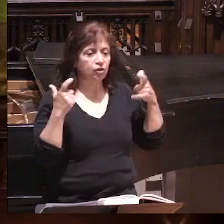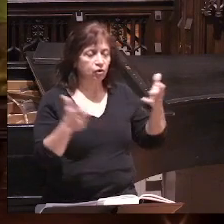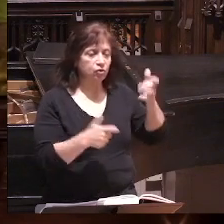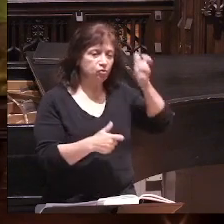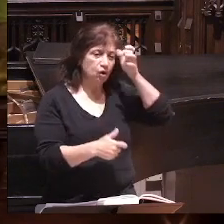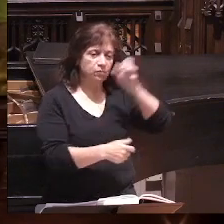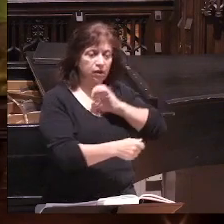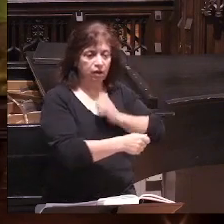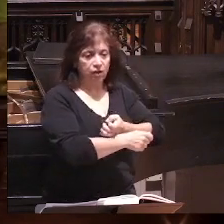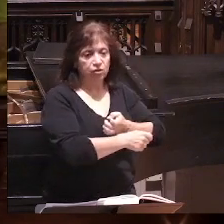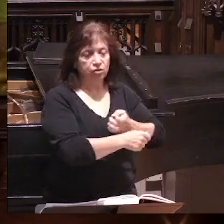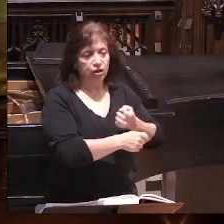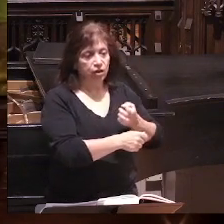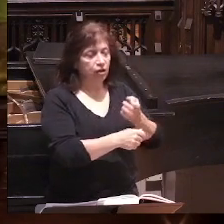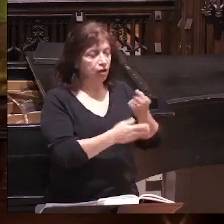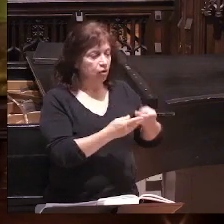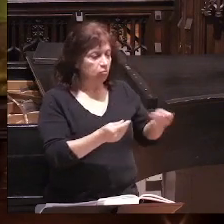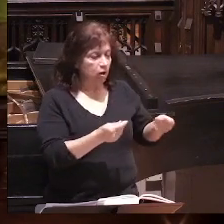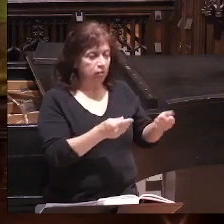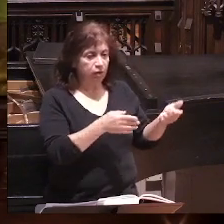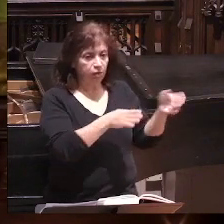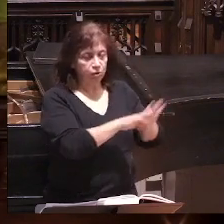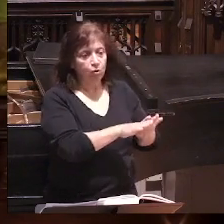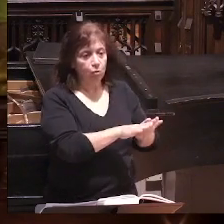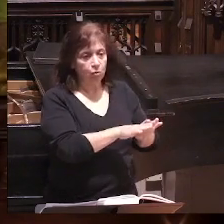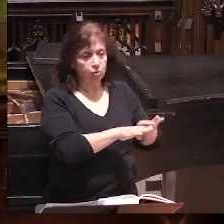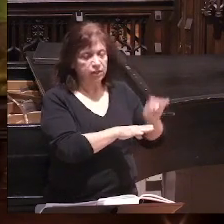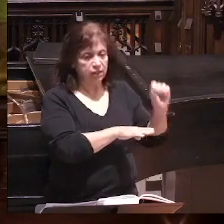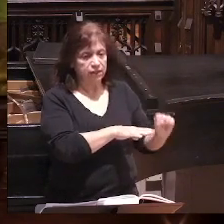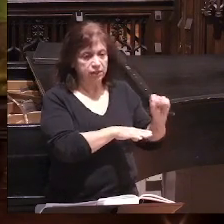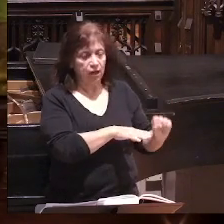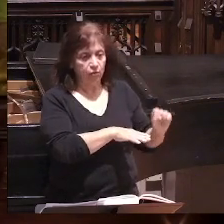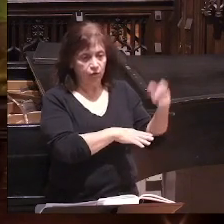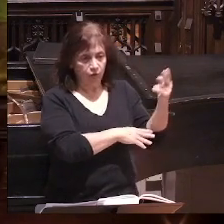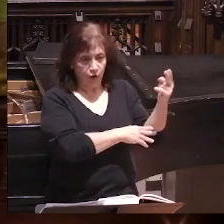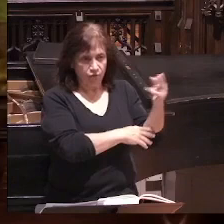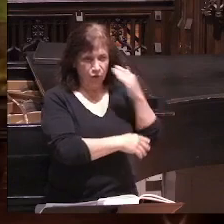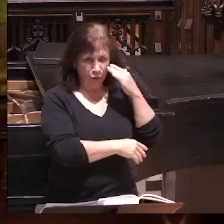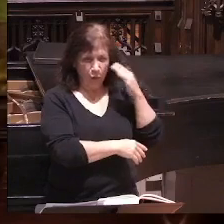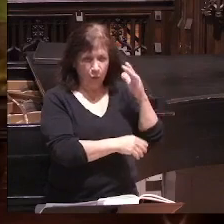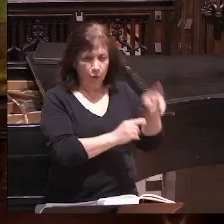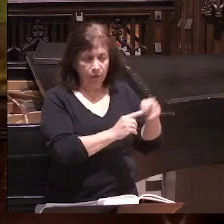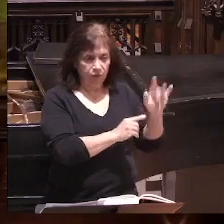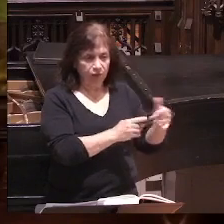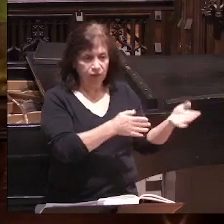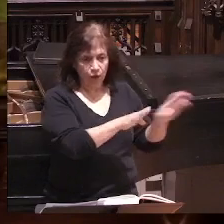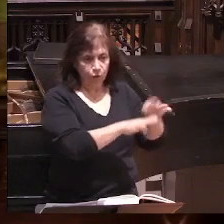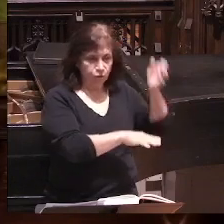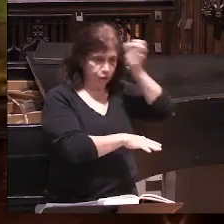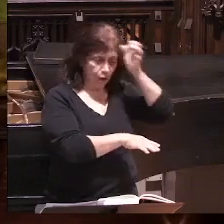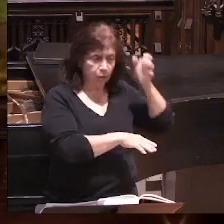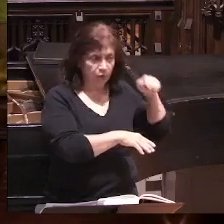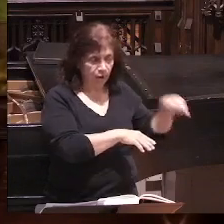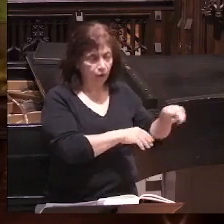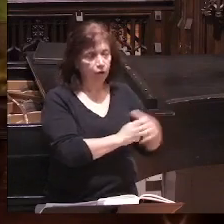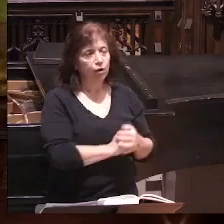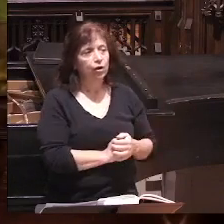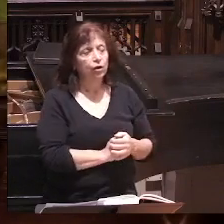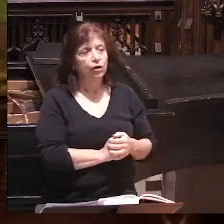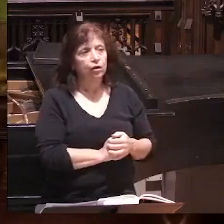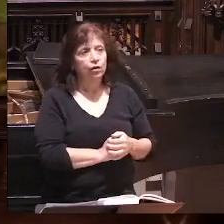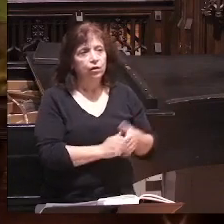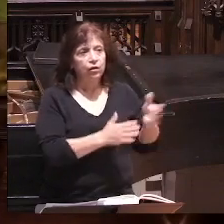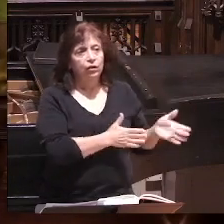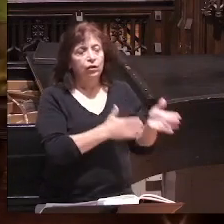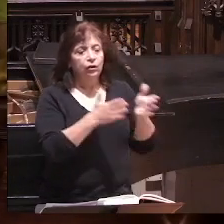trash and energy plant property in the south end of Hartford. Some of you know about this closing. After